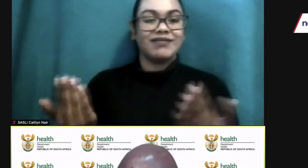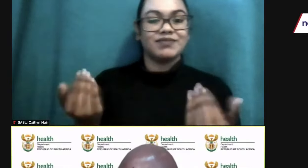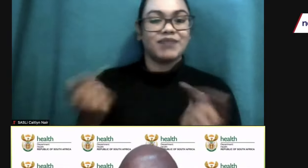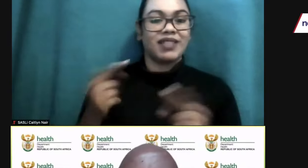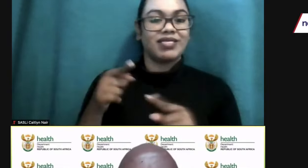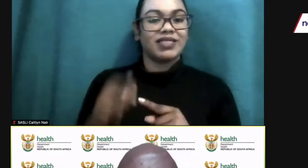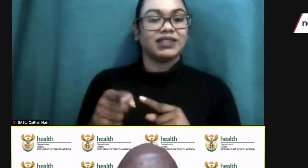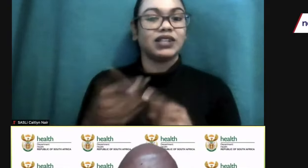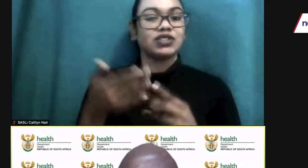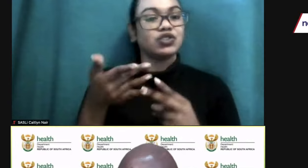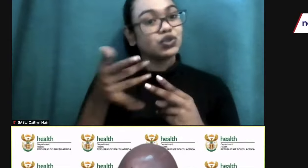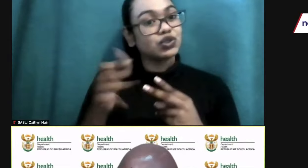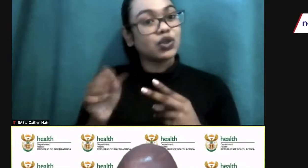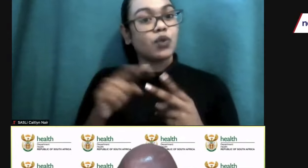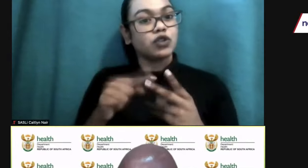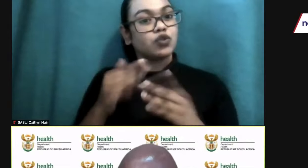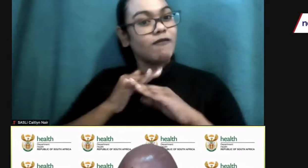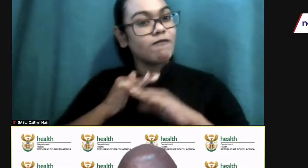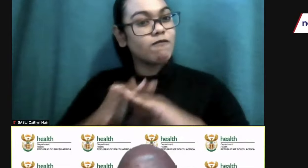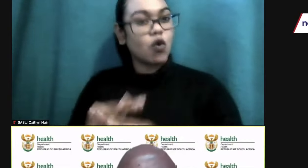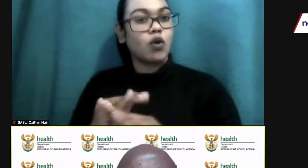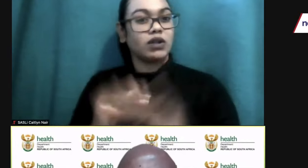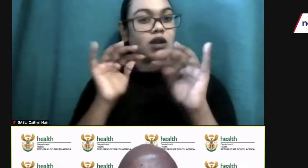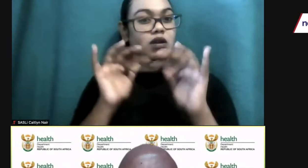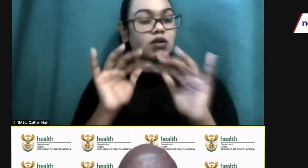of avoiding crowds,